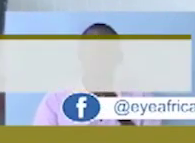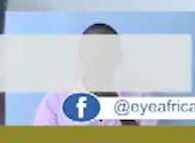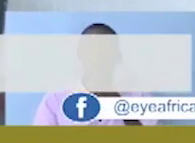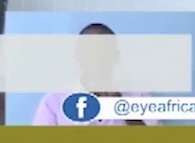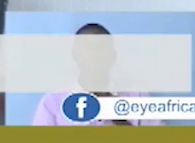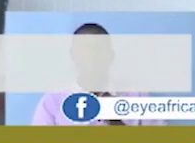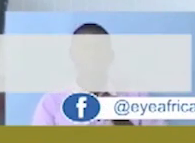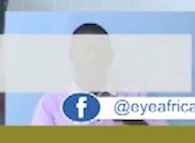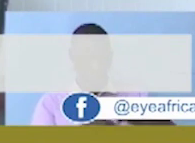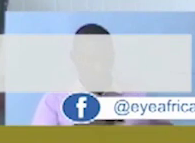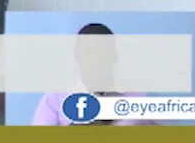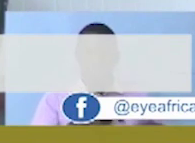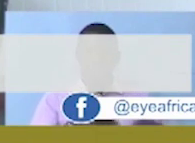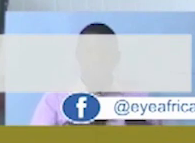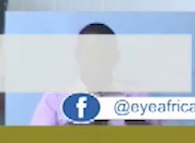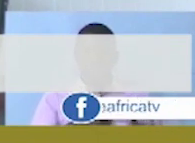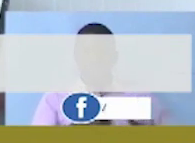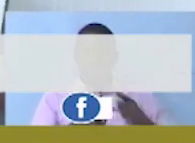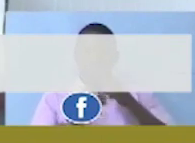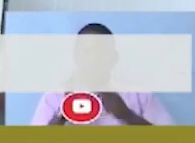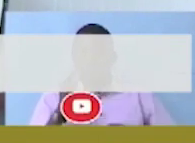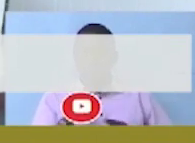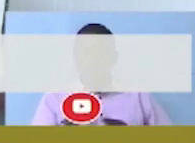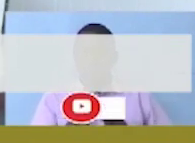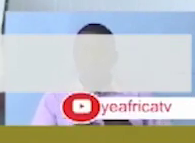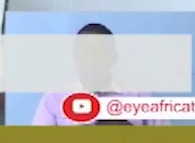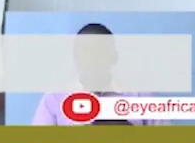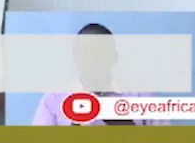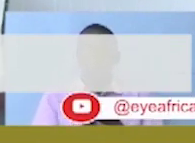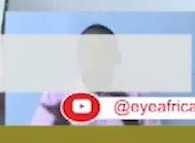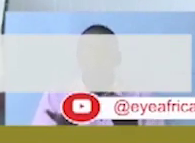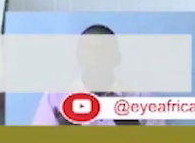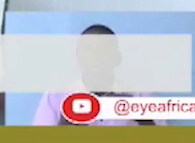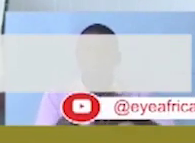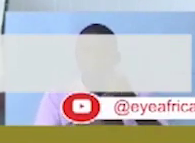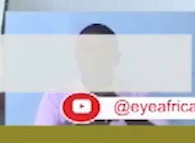and where was he treated in the Gambia?